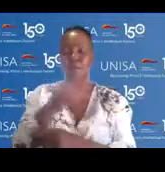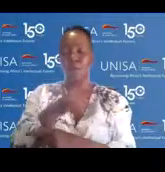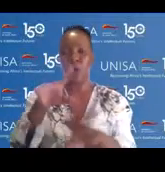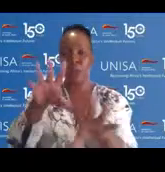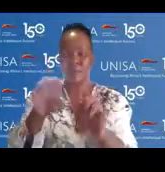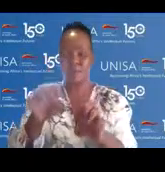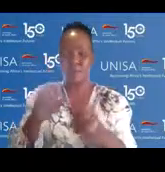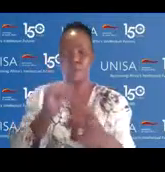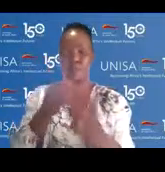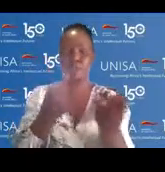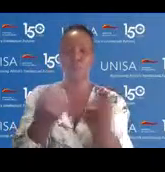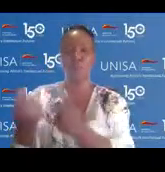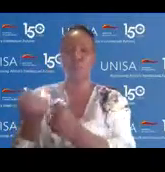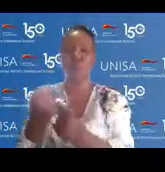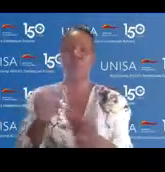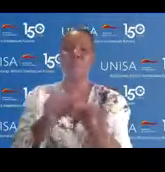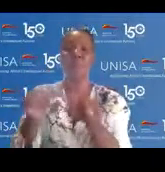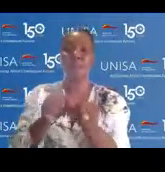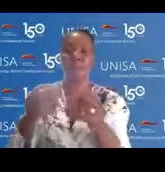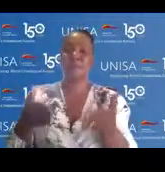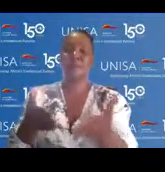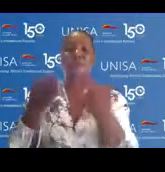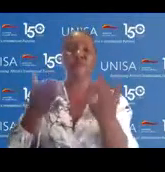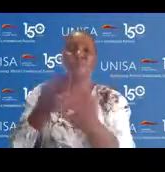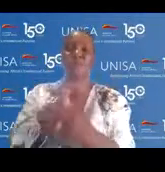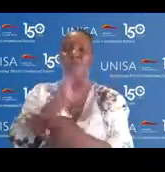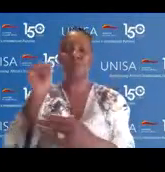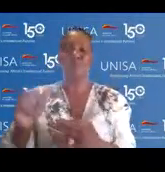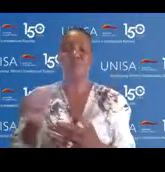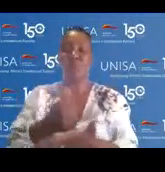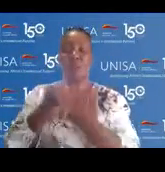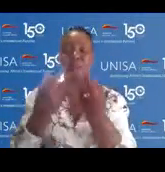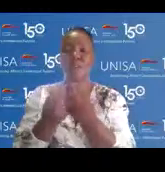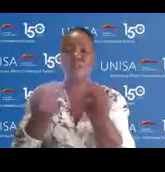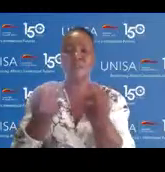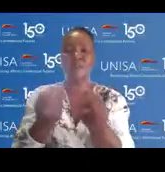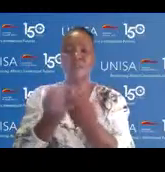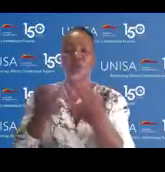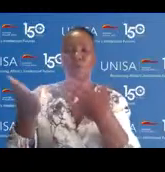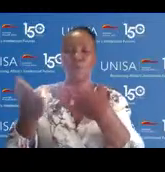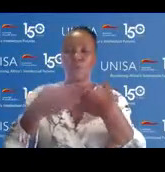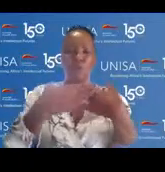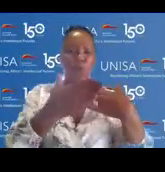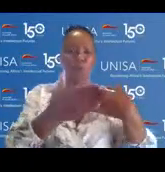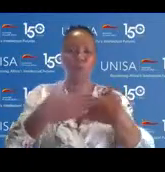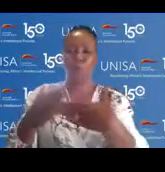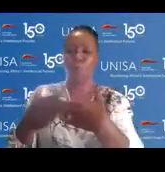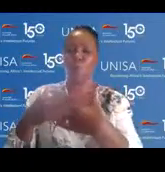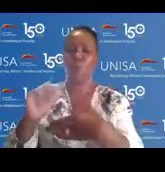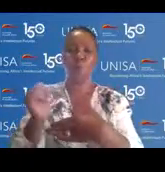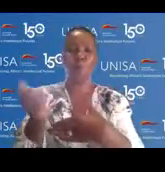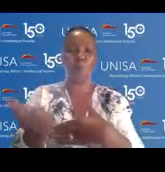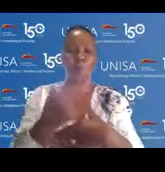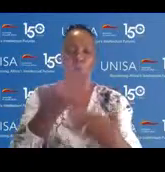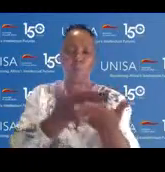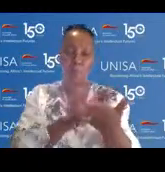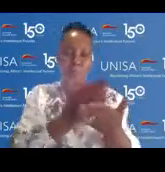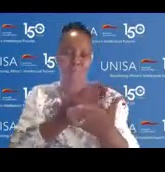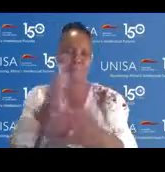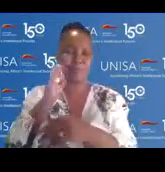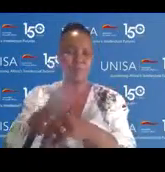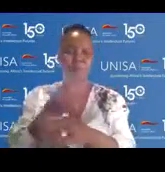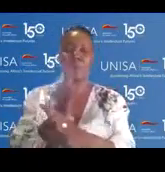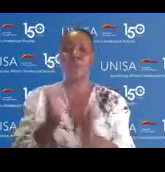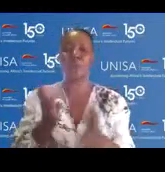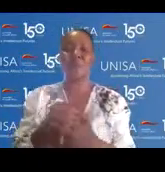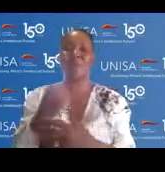the best performance for your device, close all the tabs that you do not need. How do I do that? Easy.